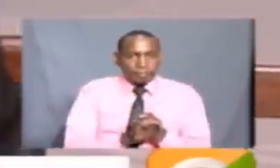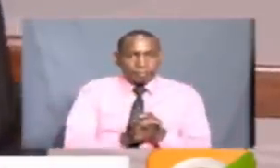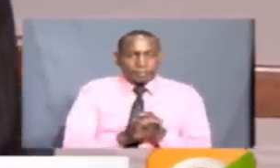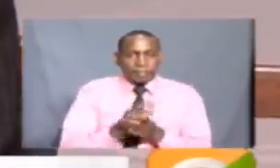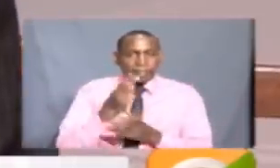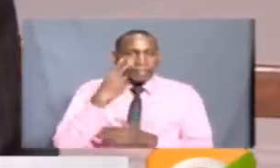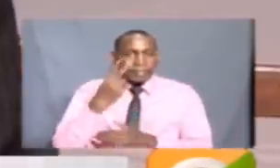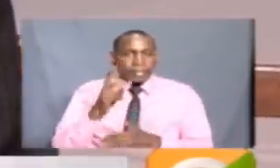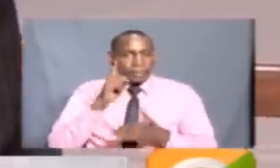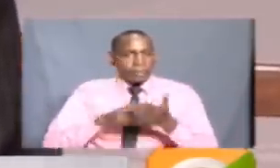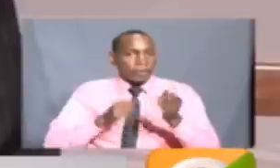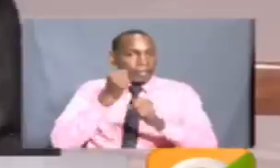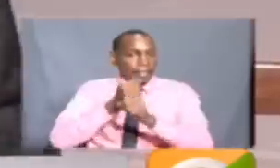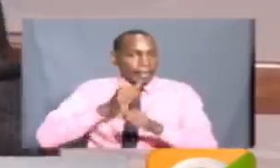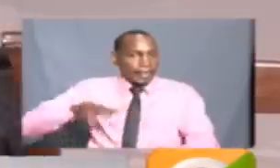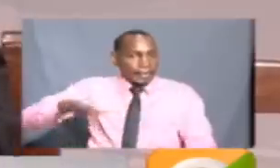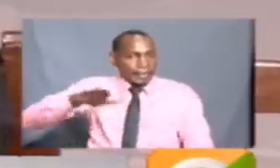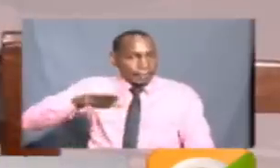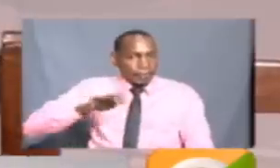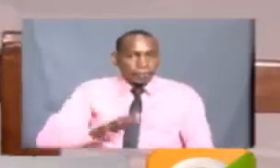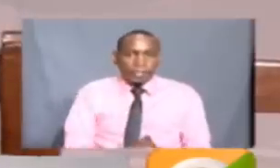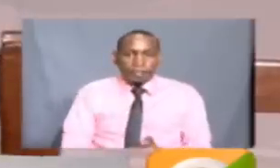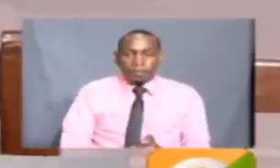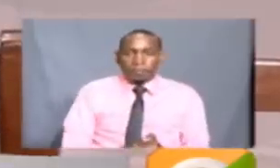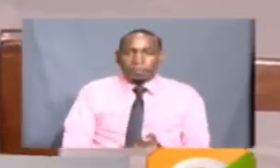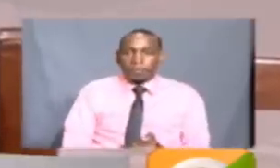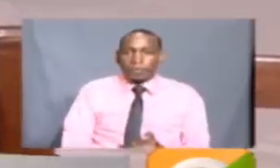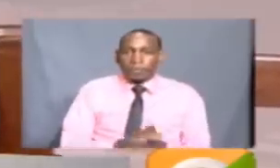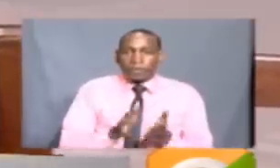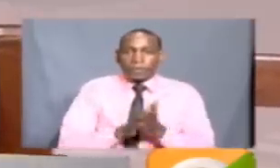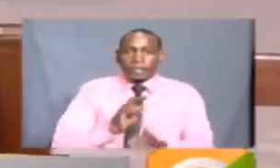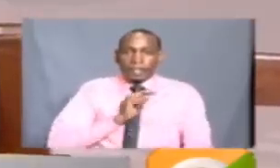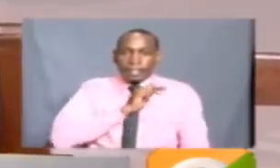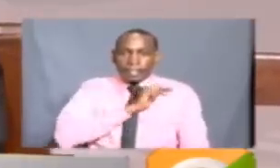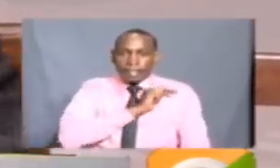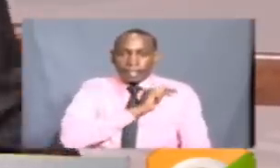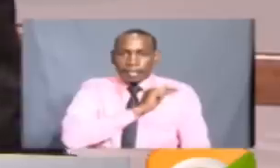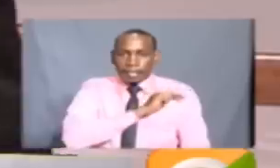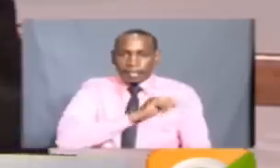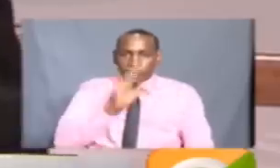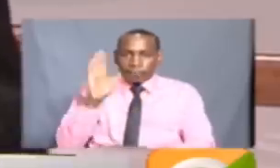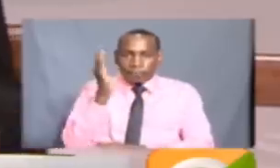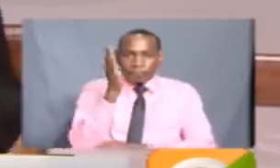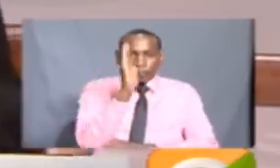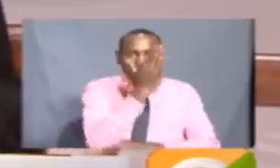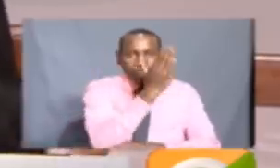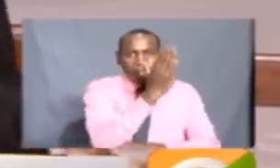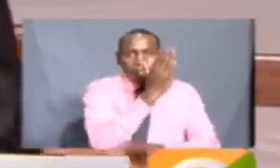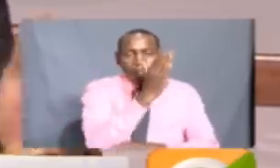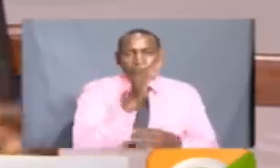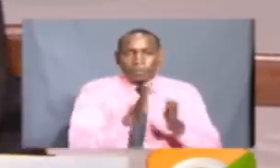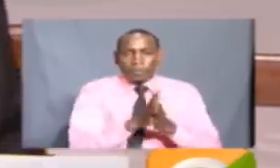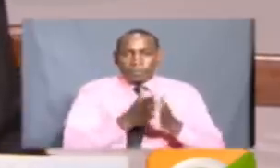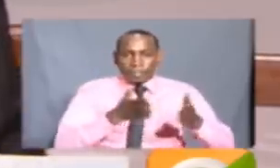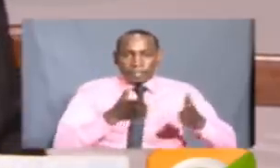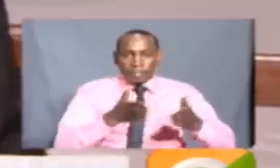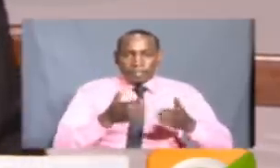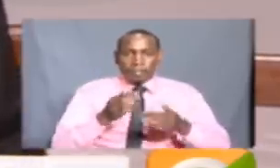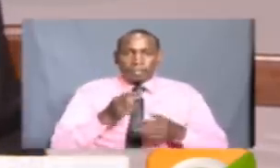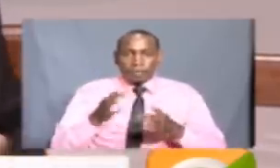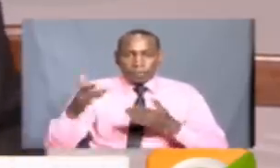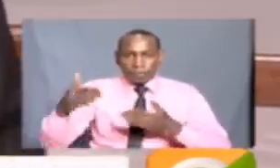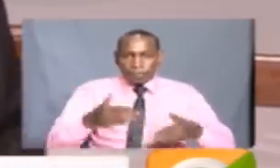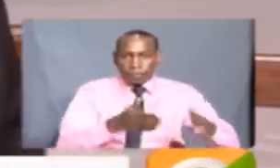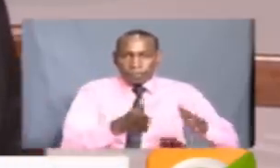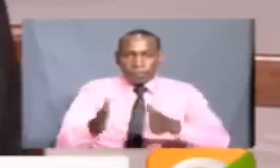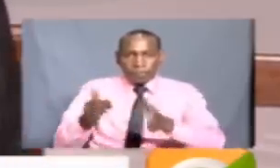Mm. You look at what we've been doing to the natural forests. You look at what we've been doing to the streams. And when you talk